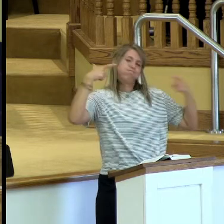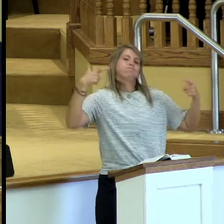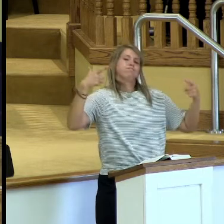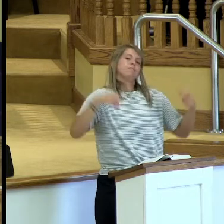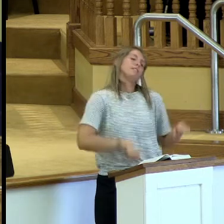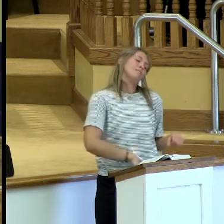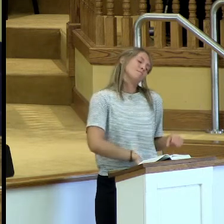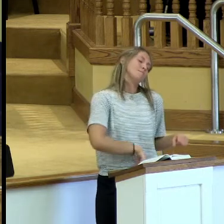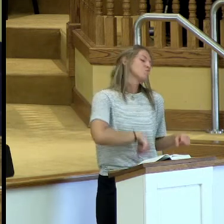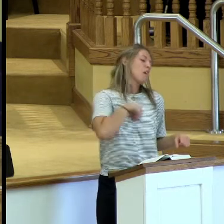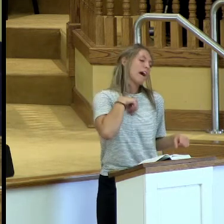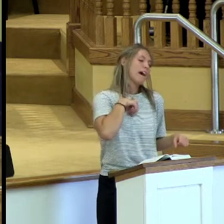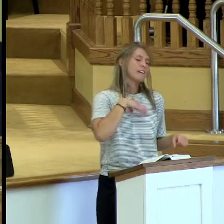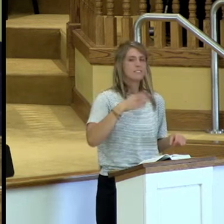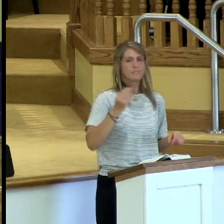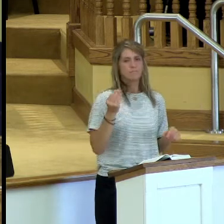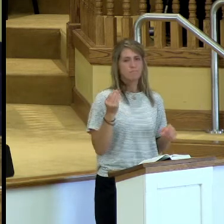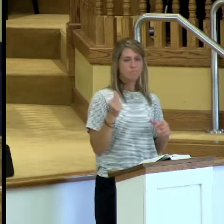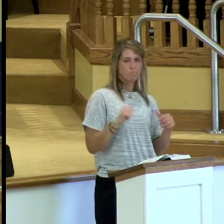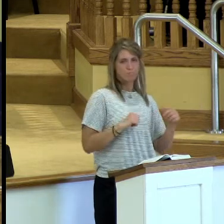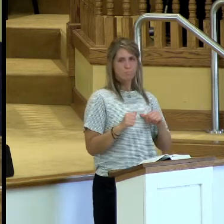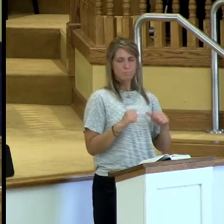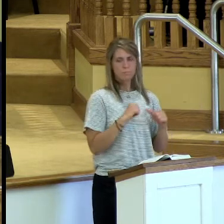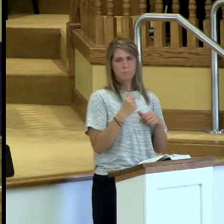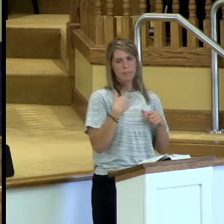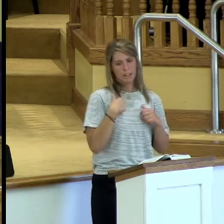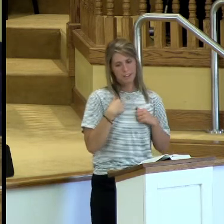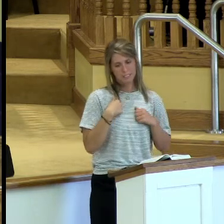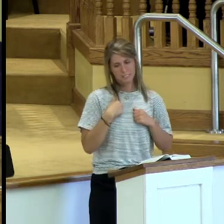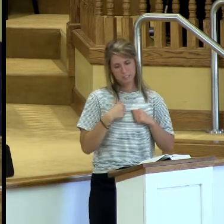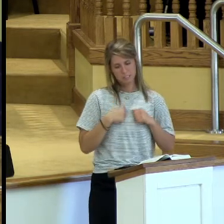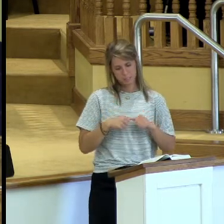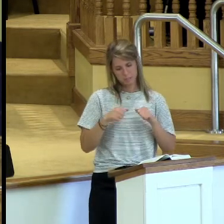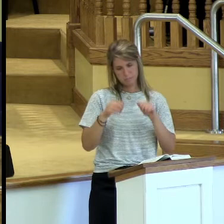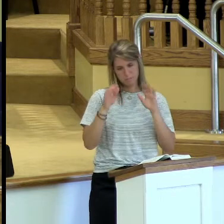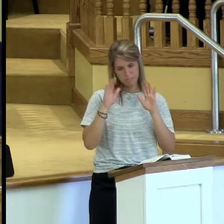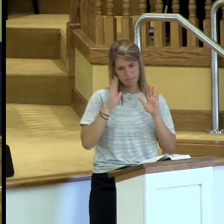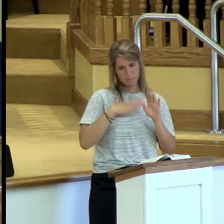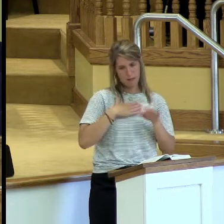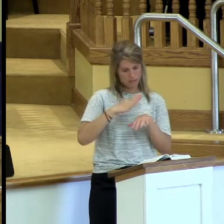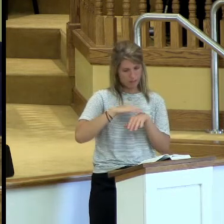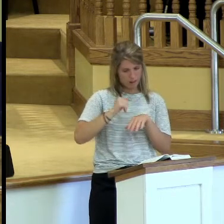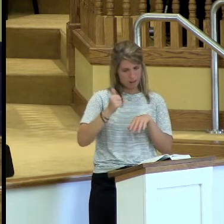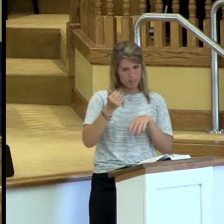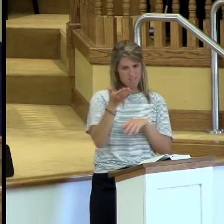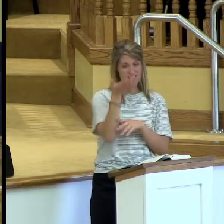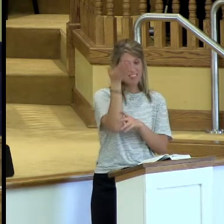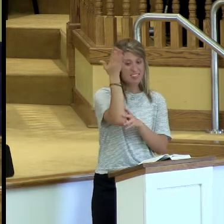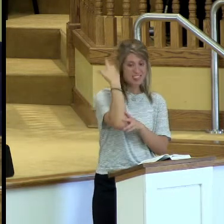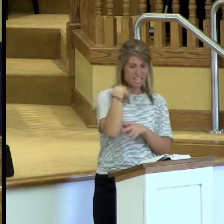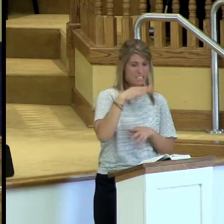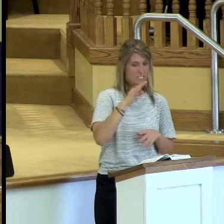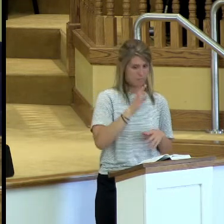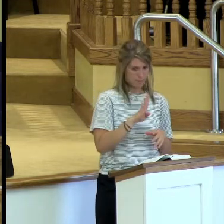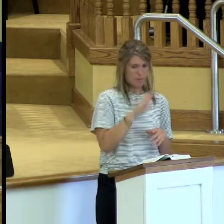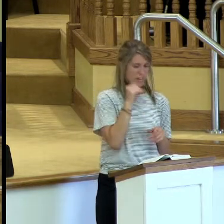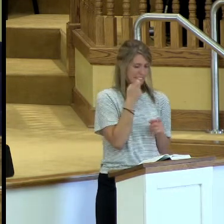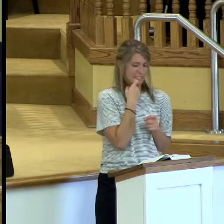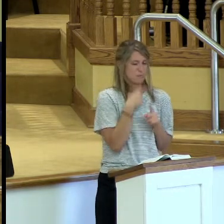big-headed and prideful and egotistical. I submitted my call last February, not this past February, the February